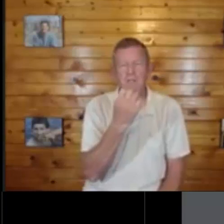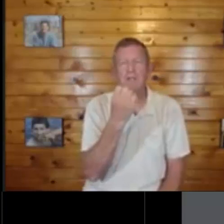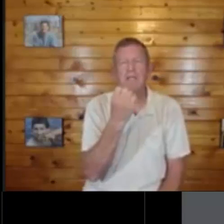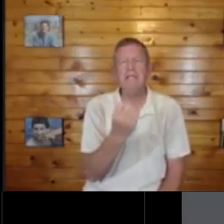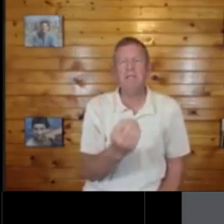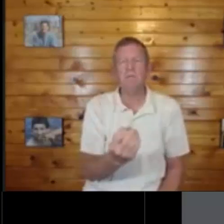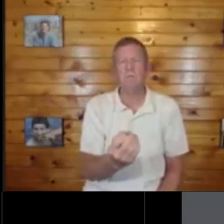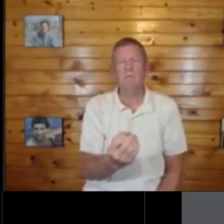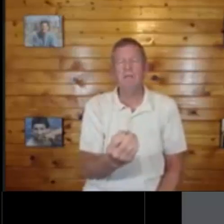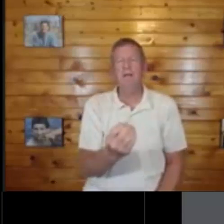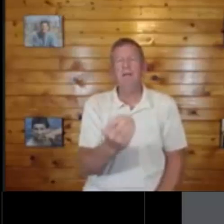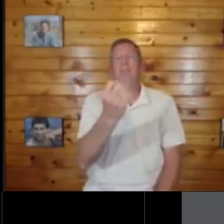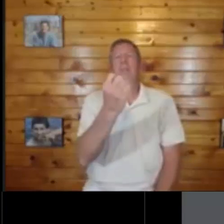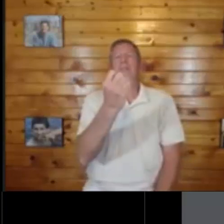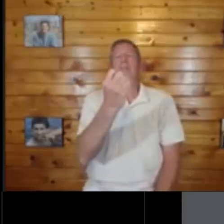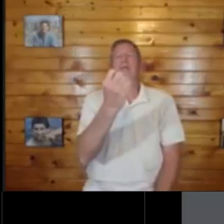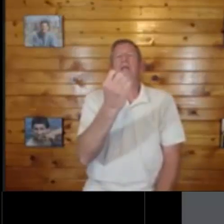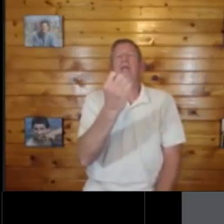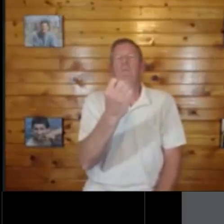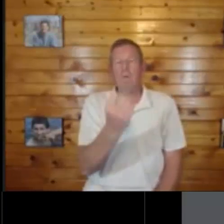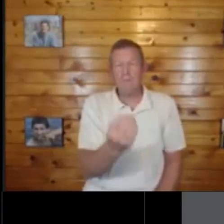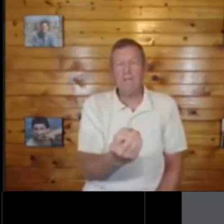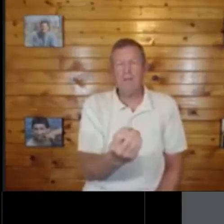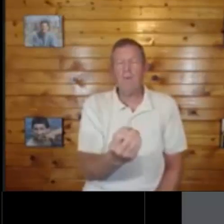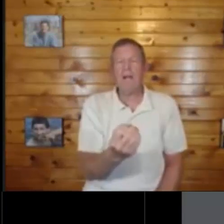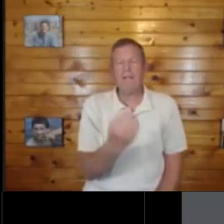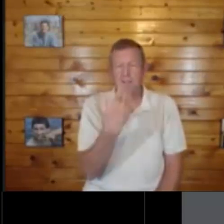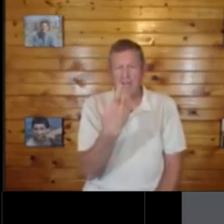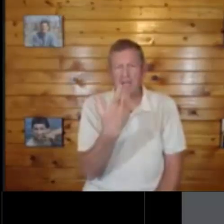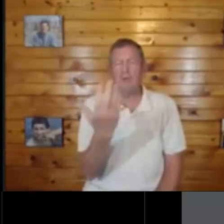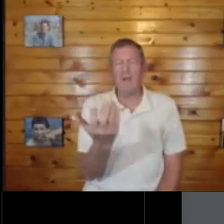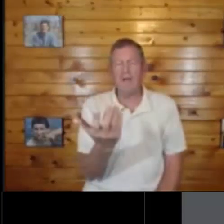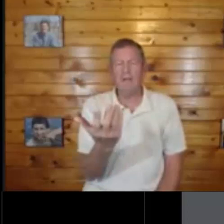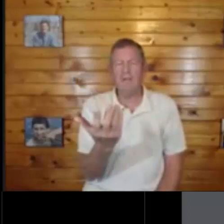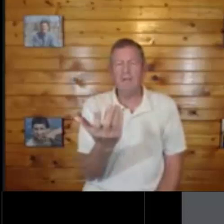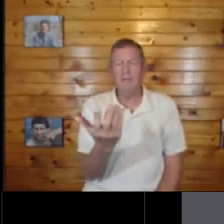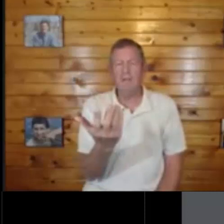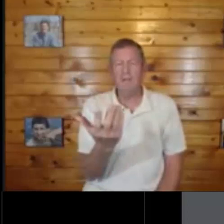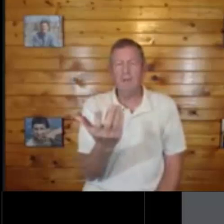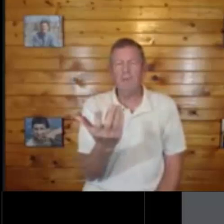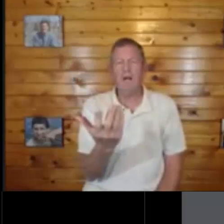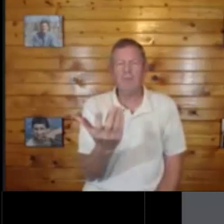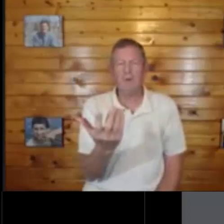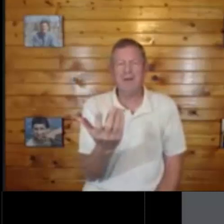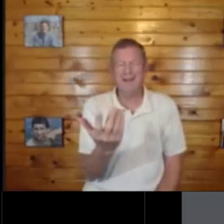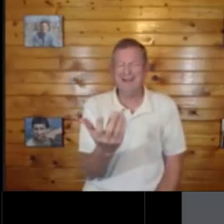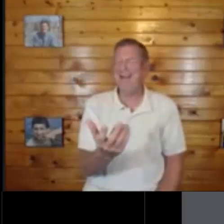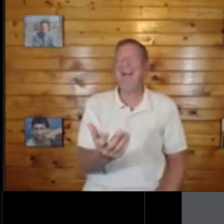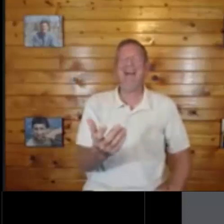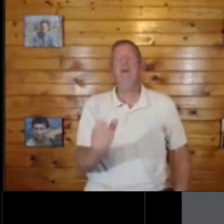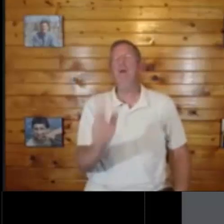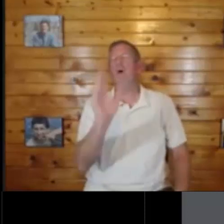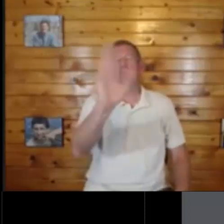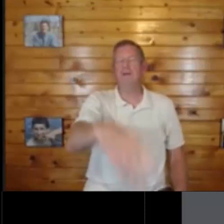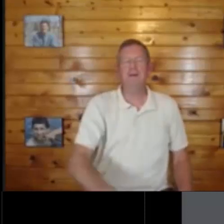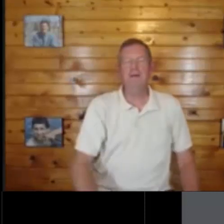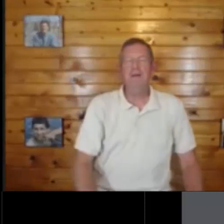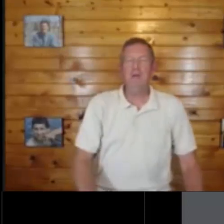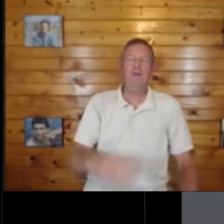France. That's called a liaison. If you could see what I just said in writing, you'd be heartbroken.